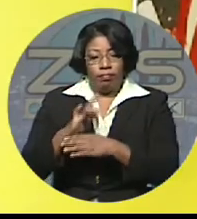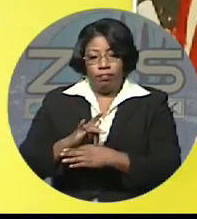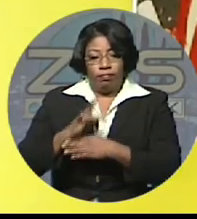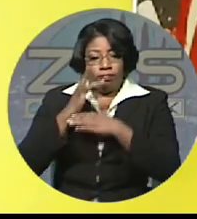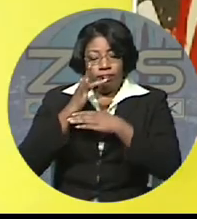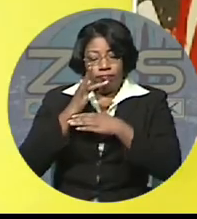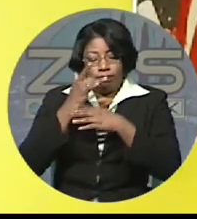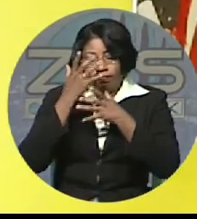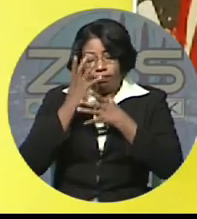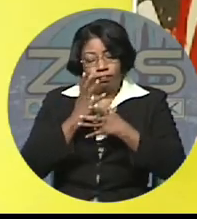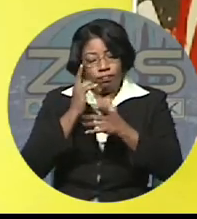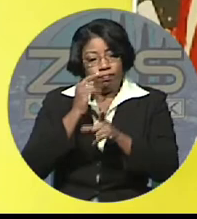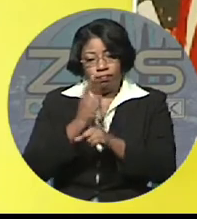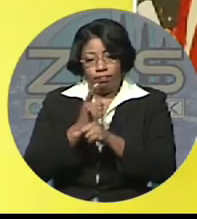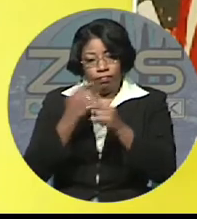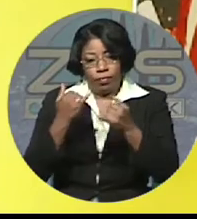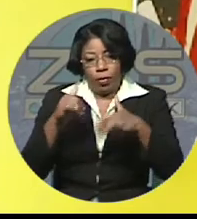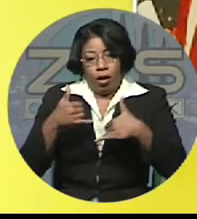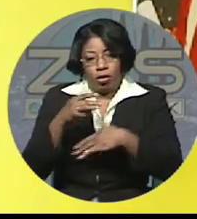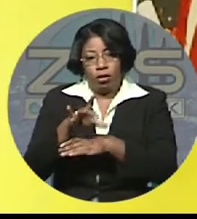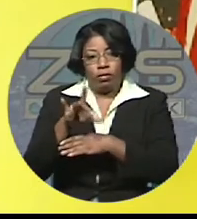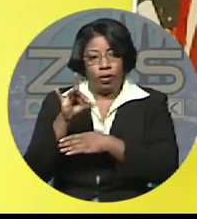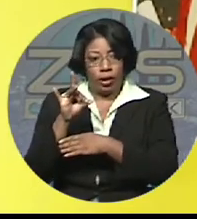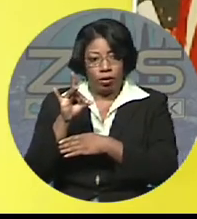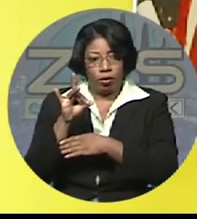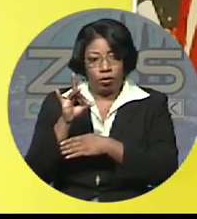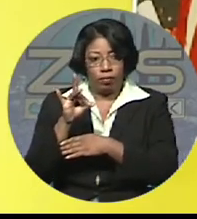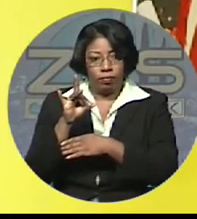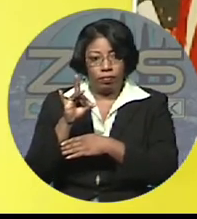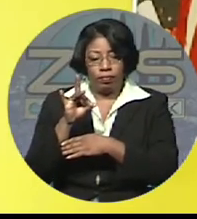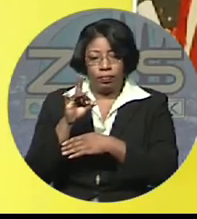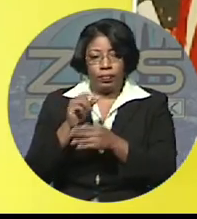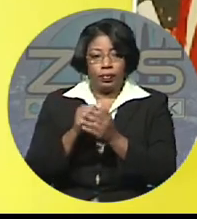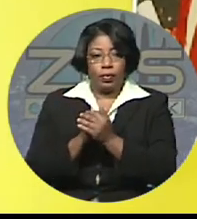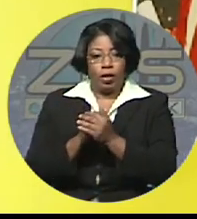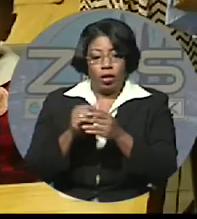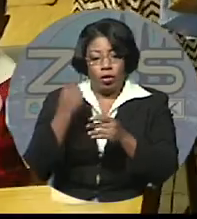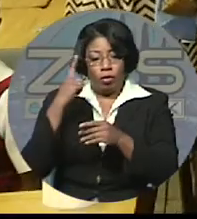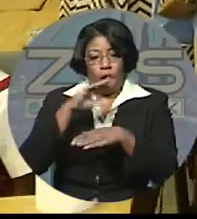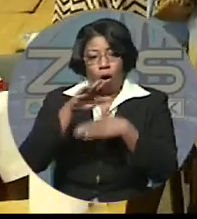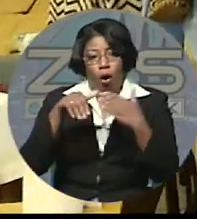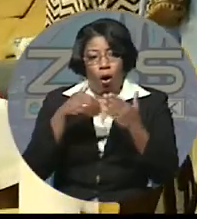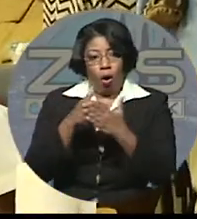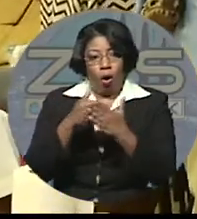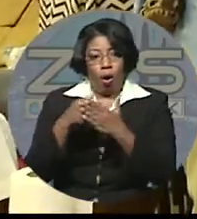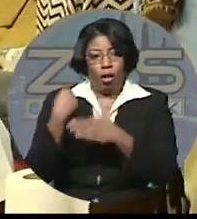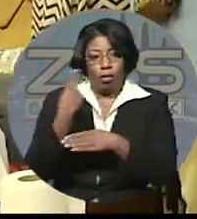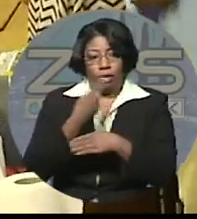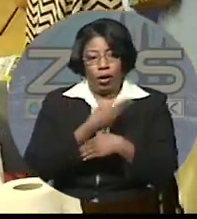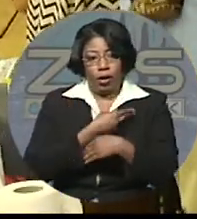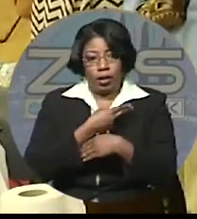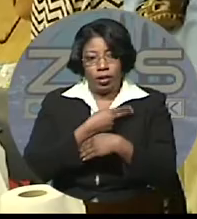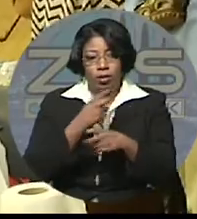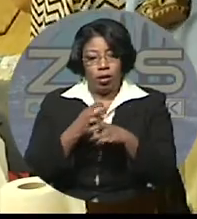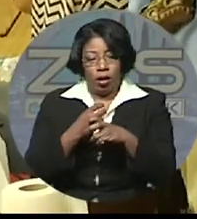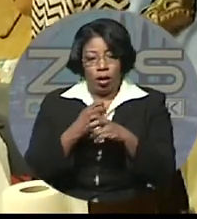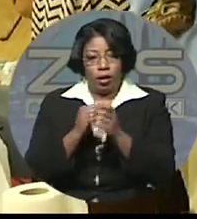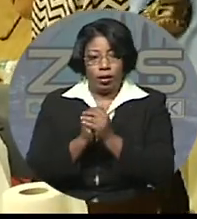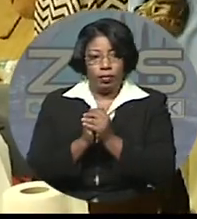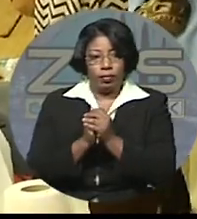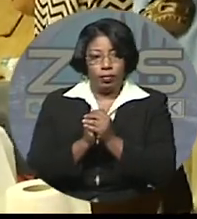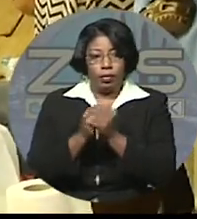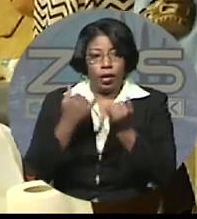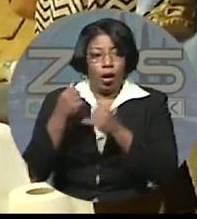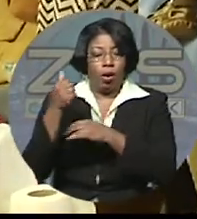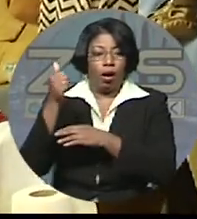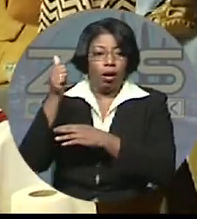especially, you know, how she was found. That was tragic. And so for all of us, it was a difficult time. Speaking on behalf of the family, her